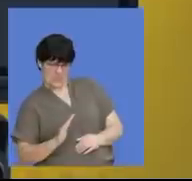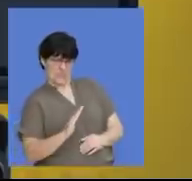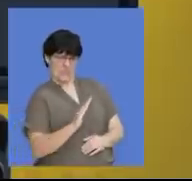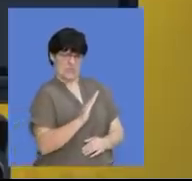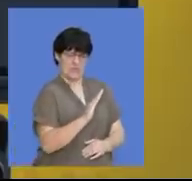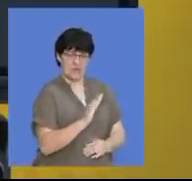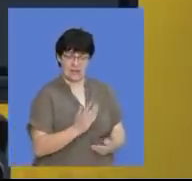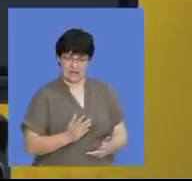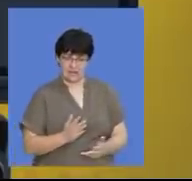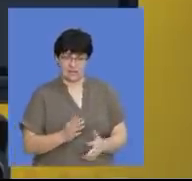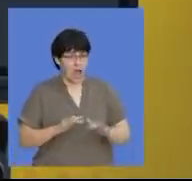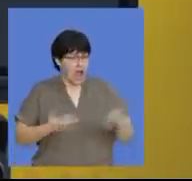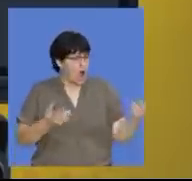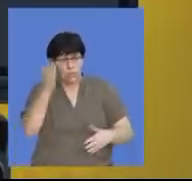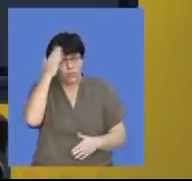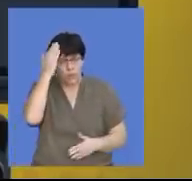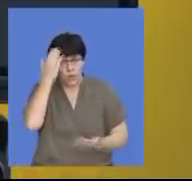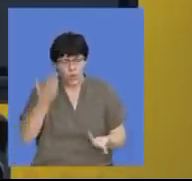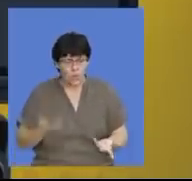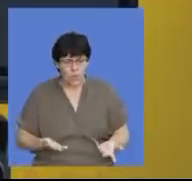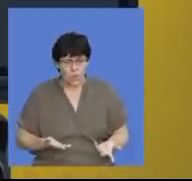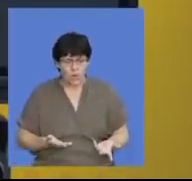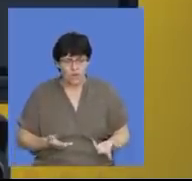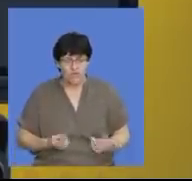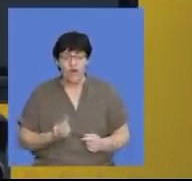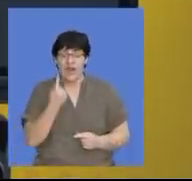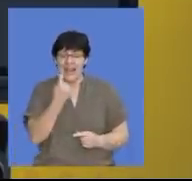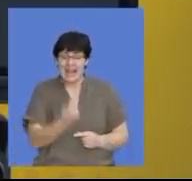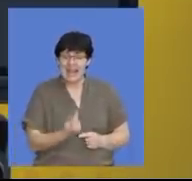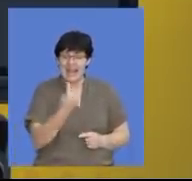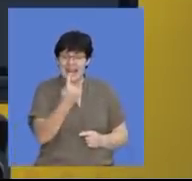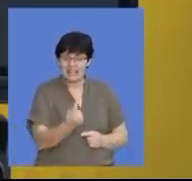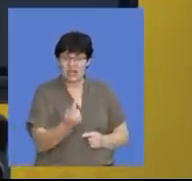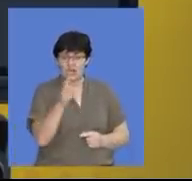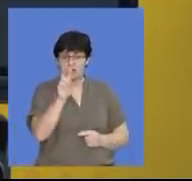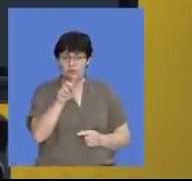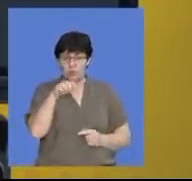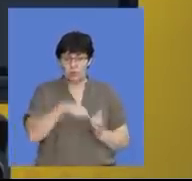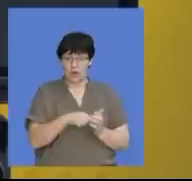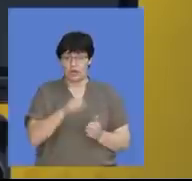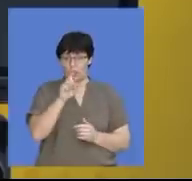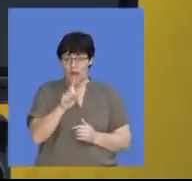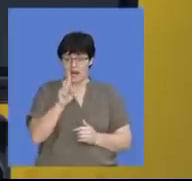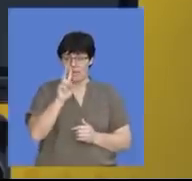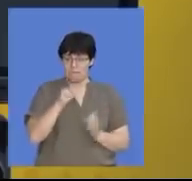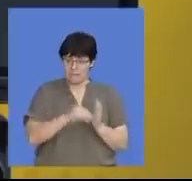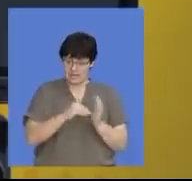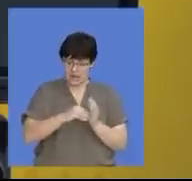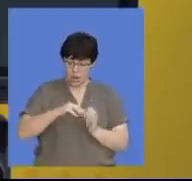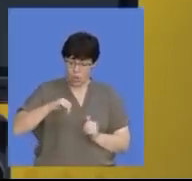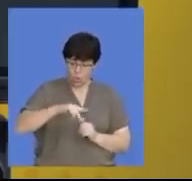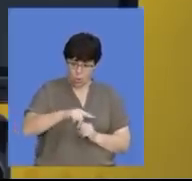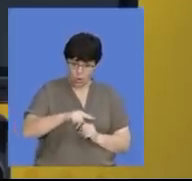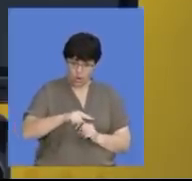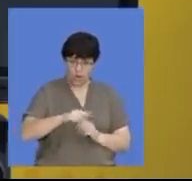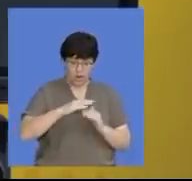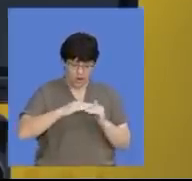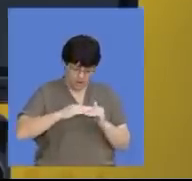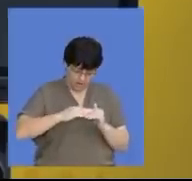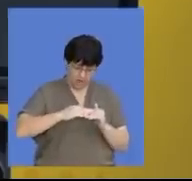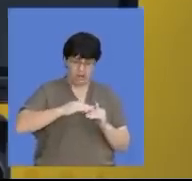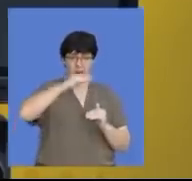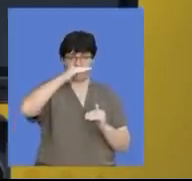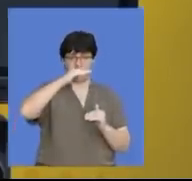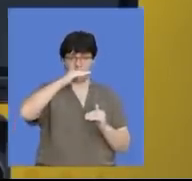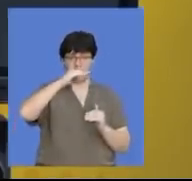slope. How do we know this? For every 2.1 meters walked, the height of the land